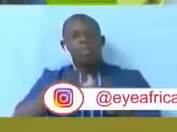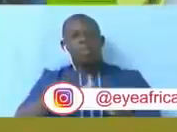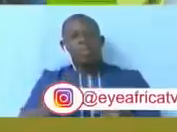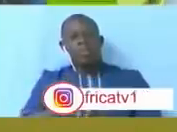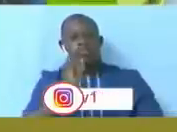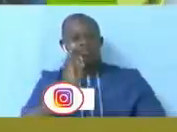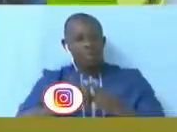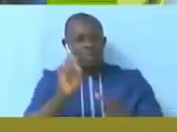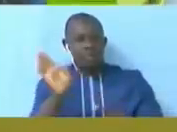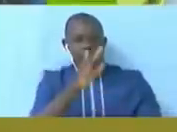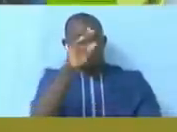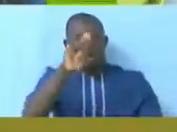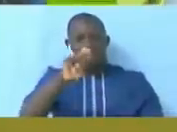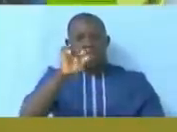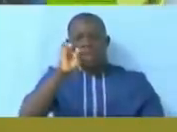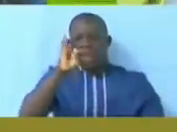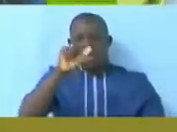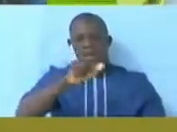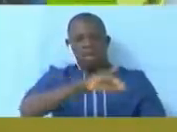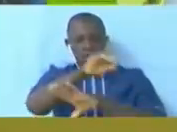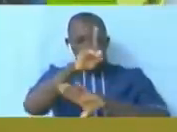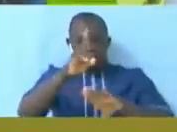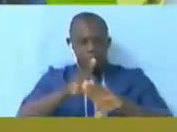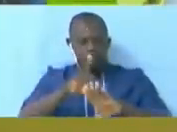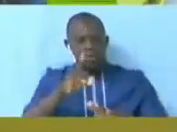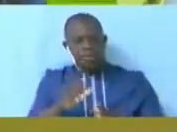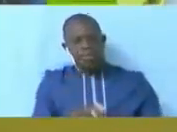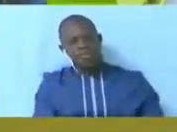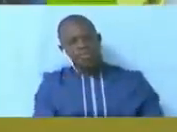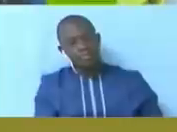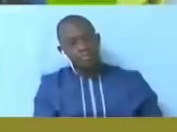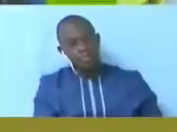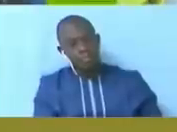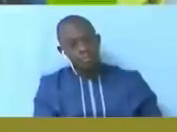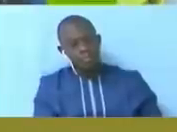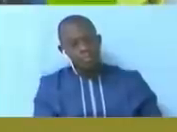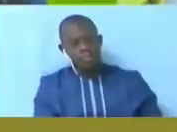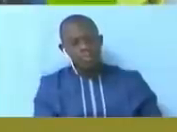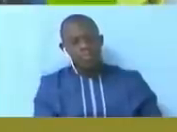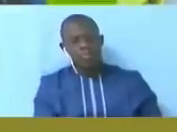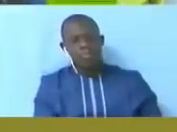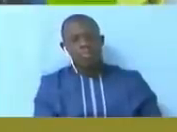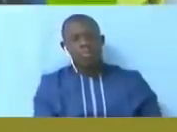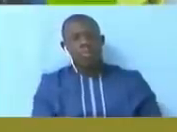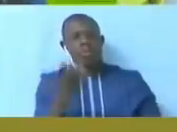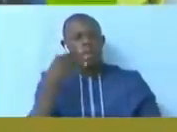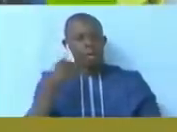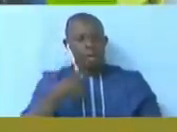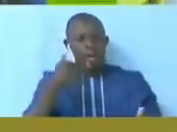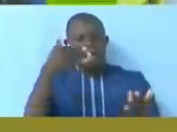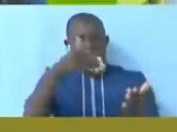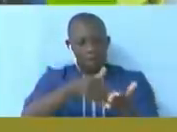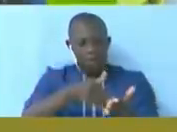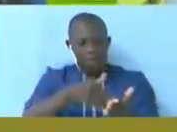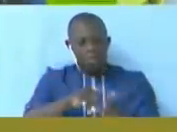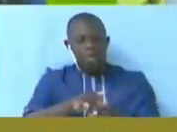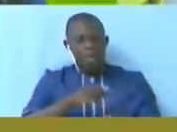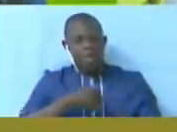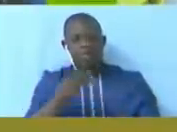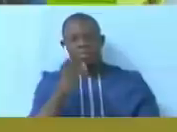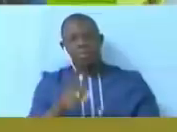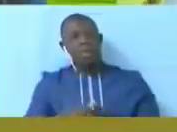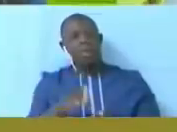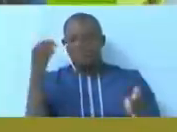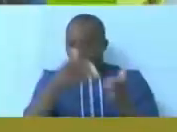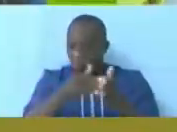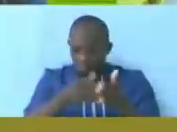quickly rushed to the NIA. Tariyar ngi ntara NIA law kordar. When I arrived, I insisted that I wanted to see Dr. my client. Dem